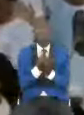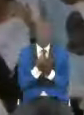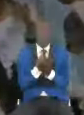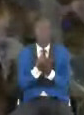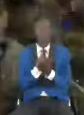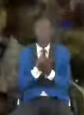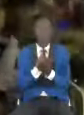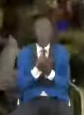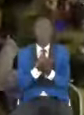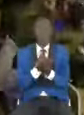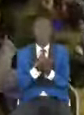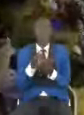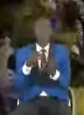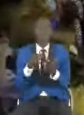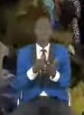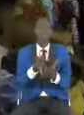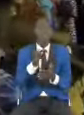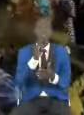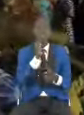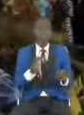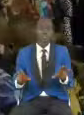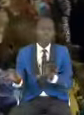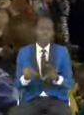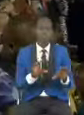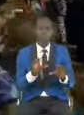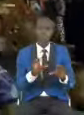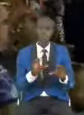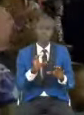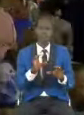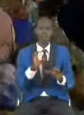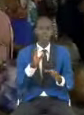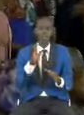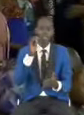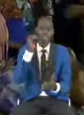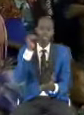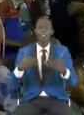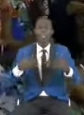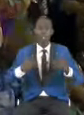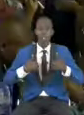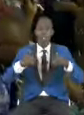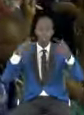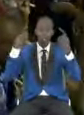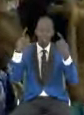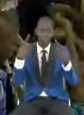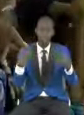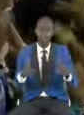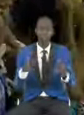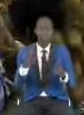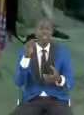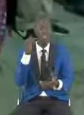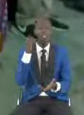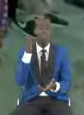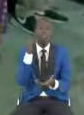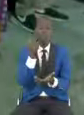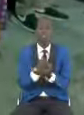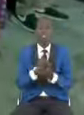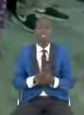It is done. I said, it is done.